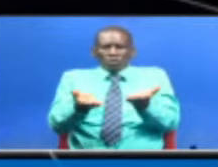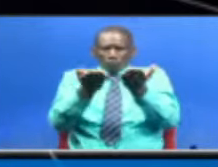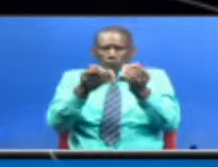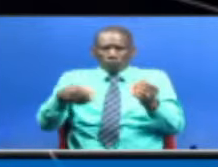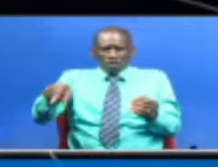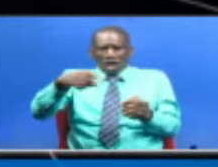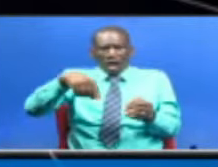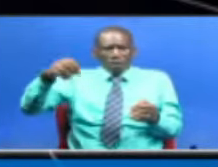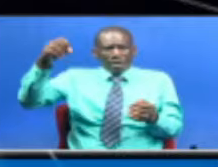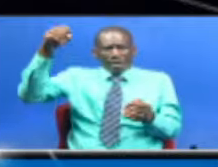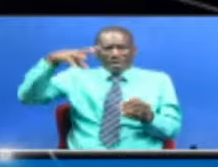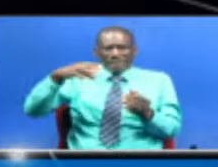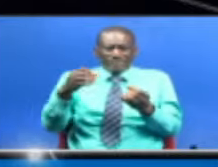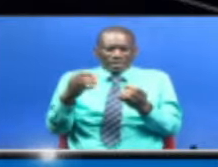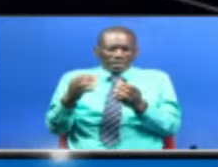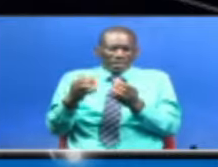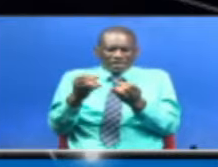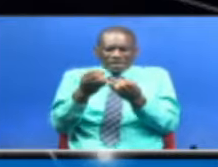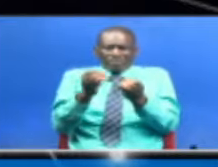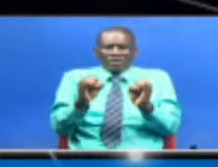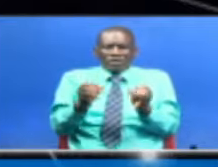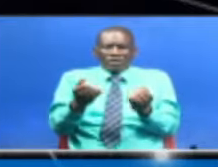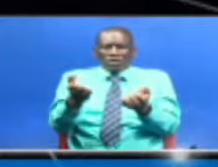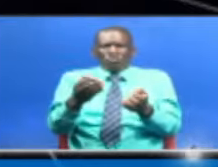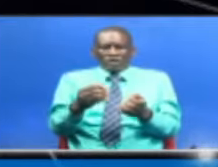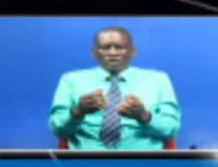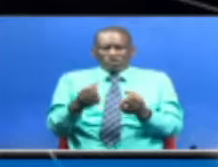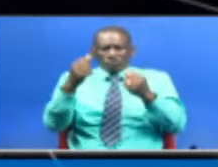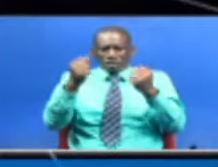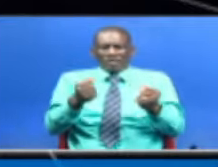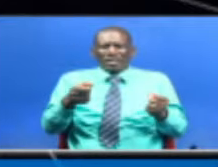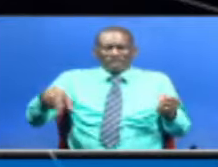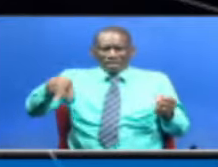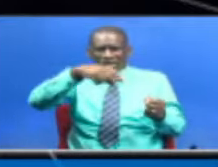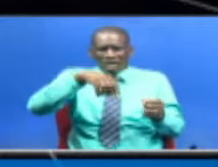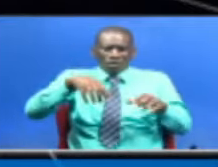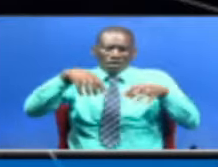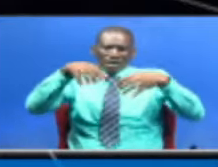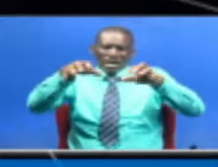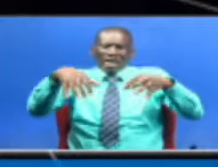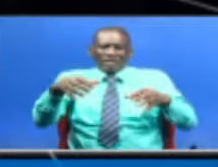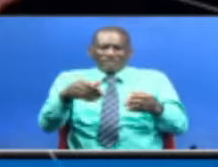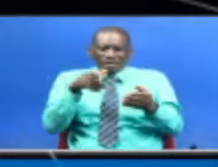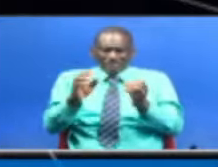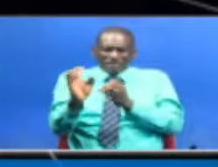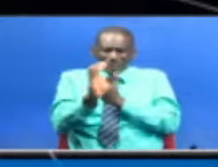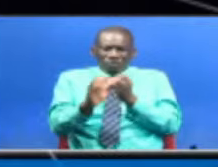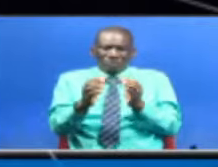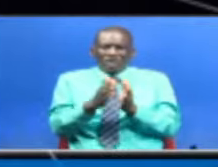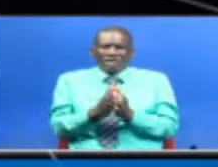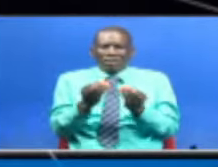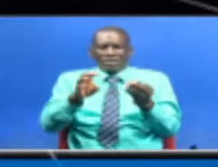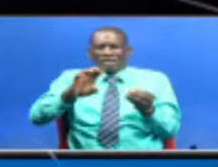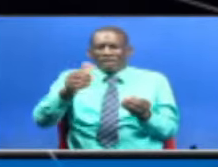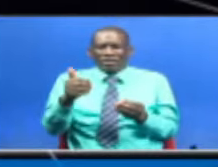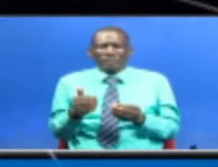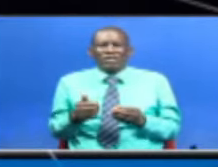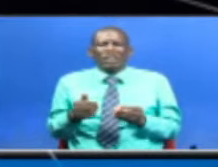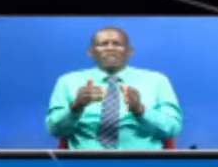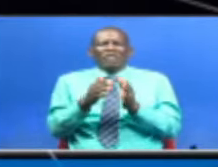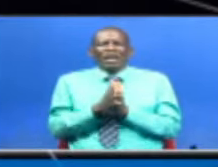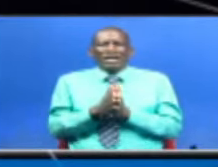energy independence. We need to strengthen our agriculture in this country and in many others.